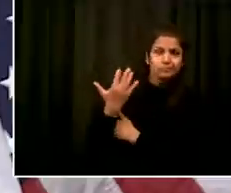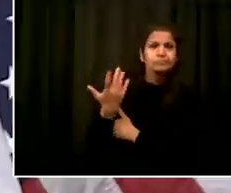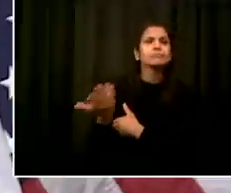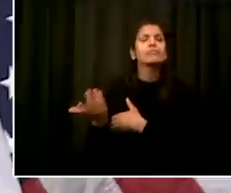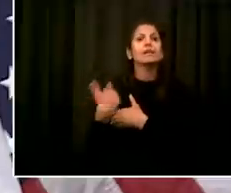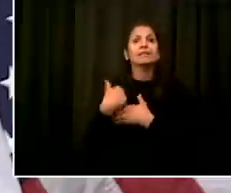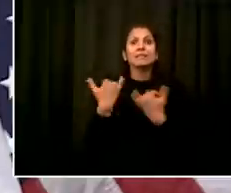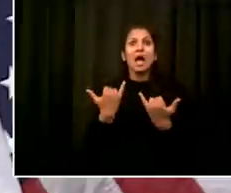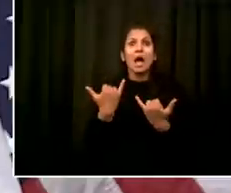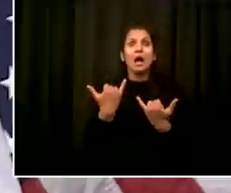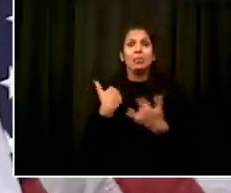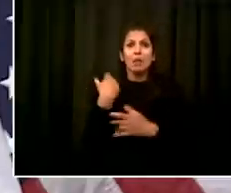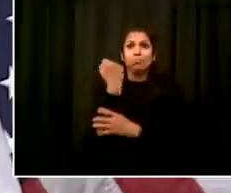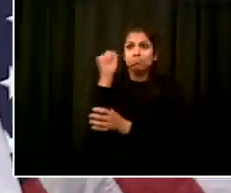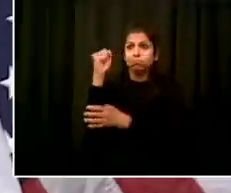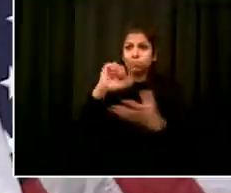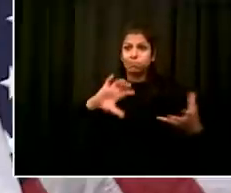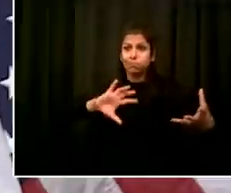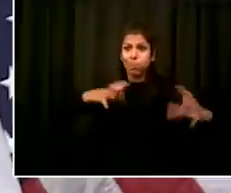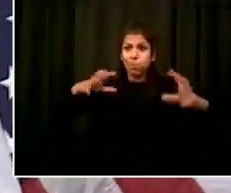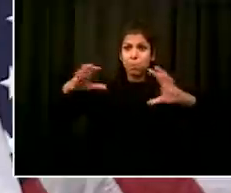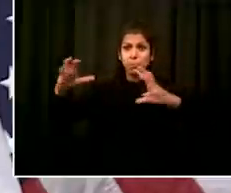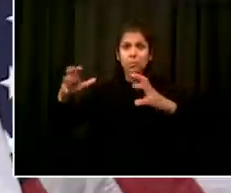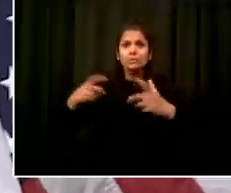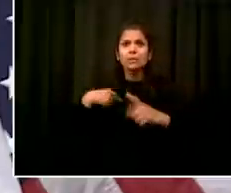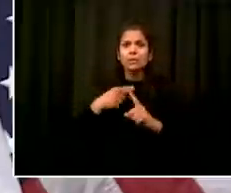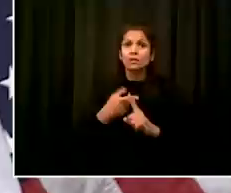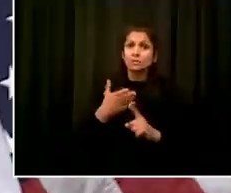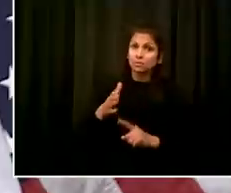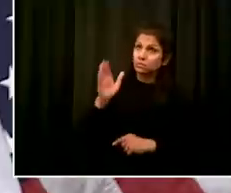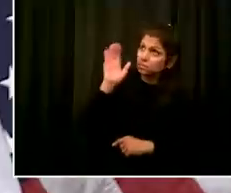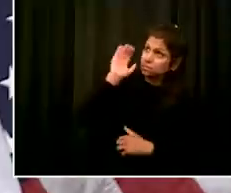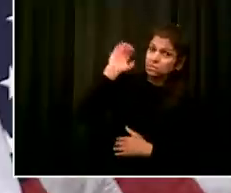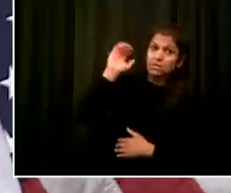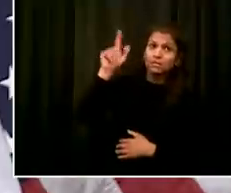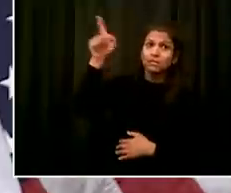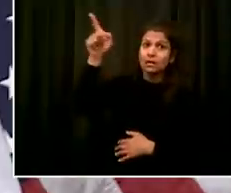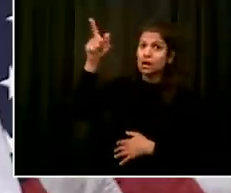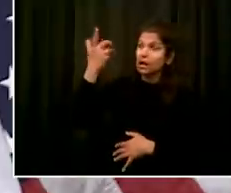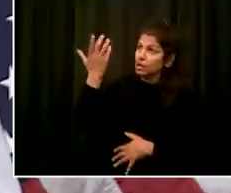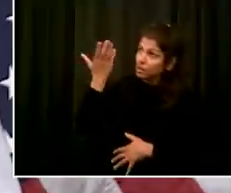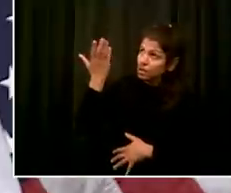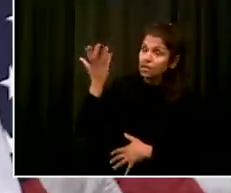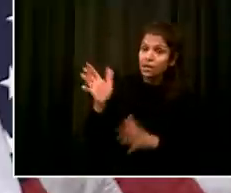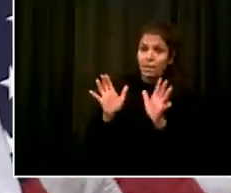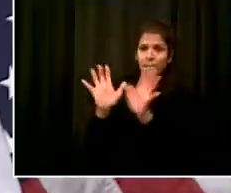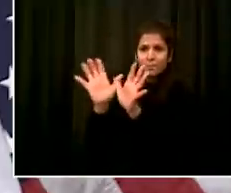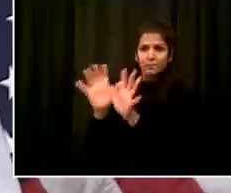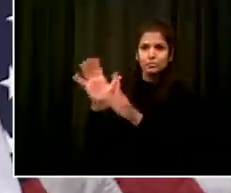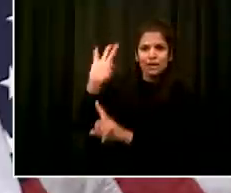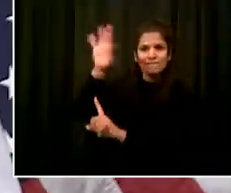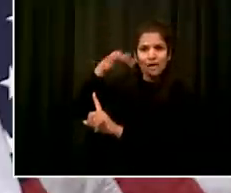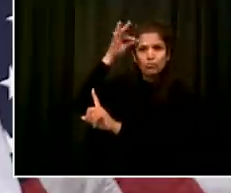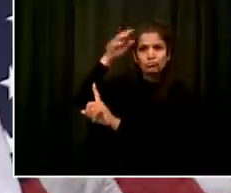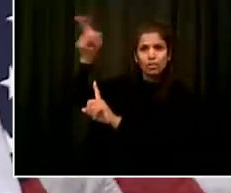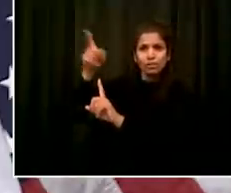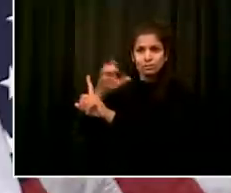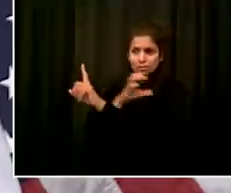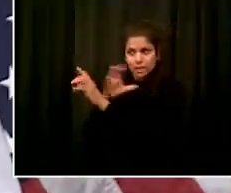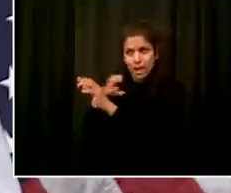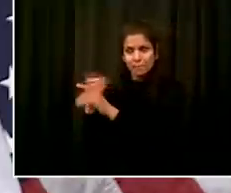stimulus, because people are hurting. They're hurting because of injustice. They're also hurting because of poverty, because of